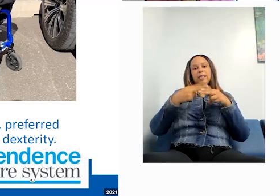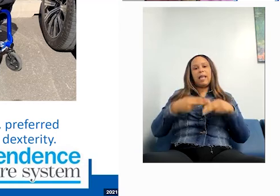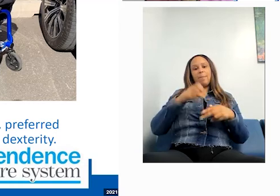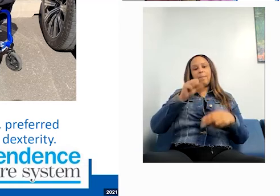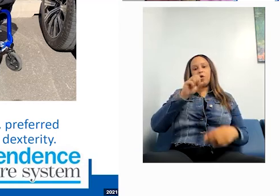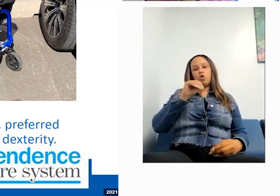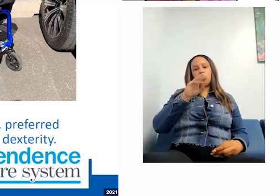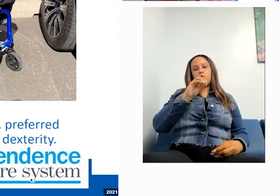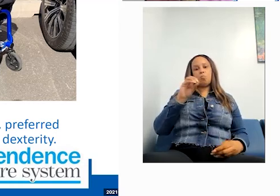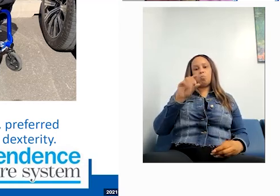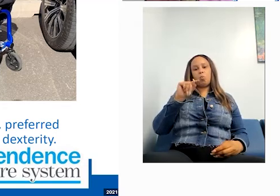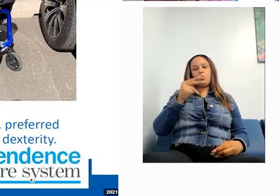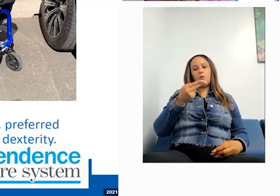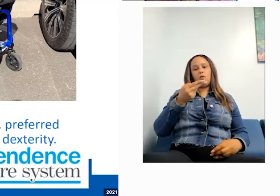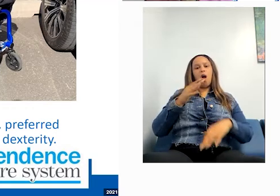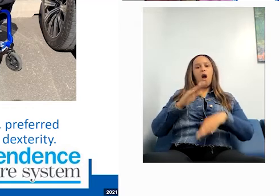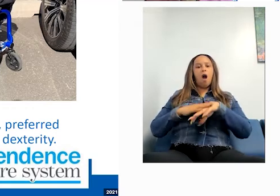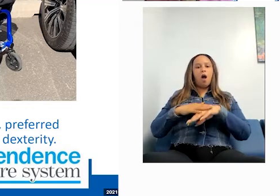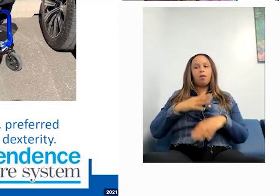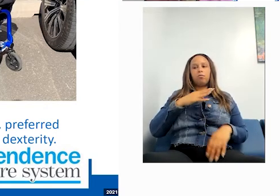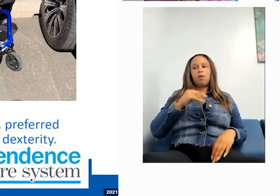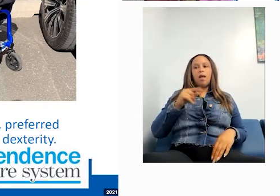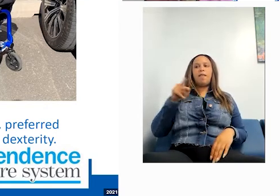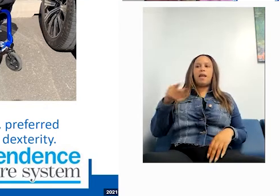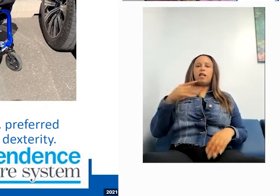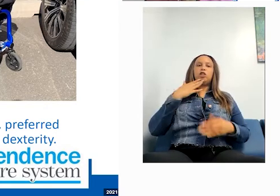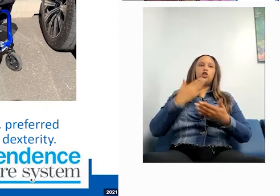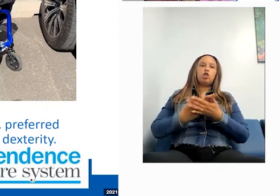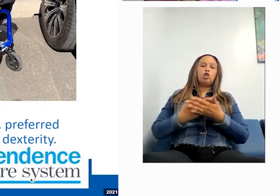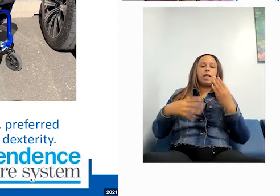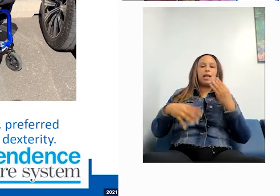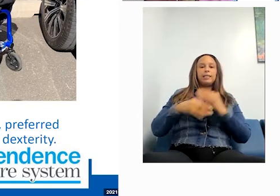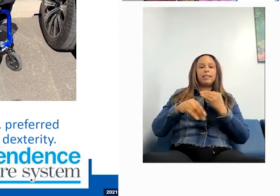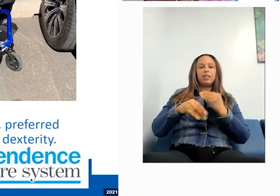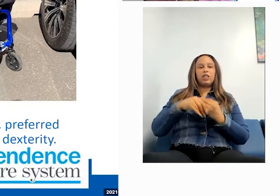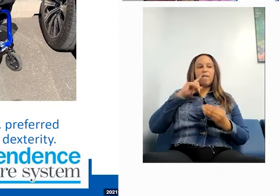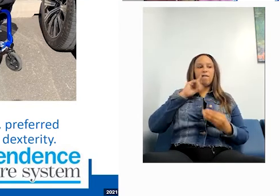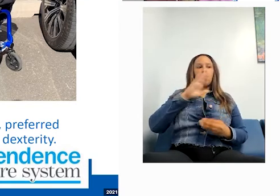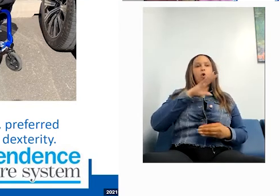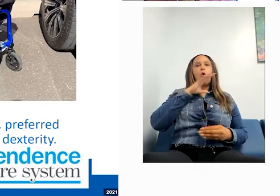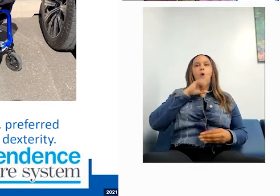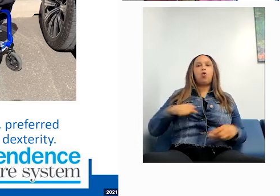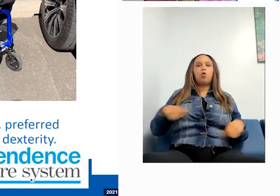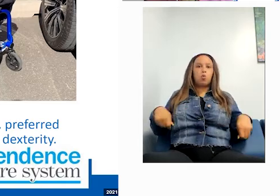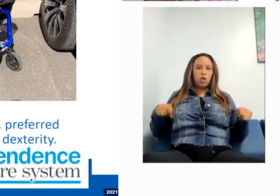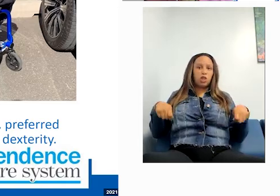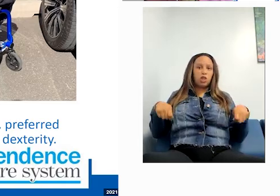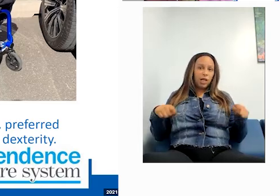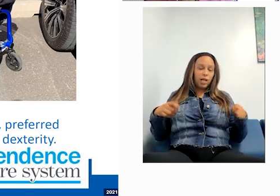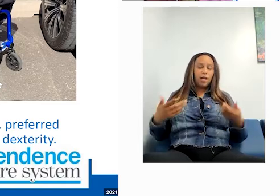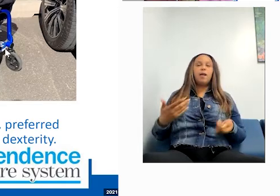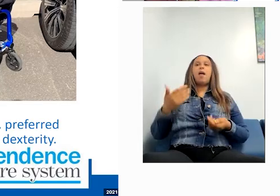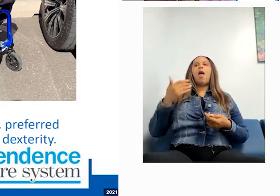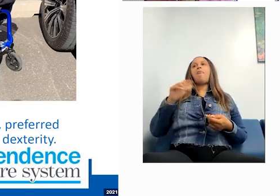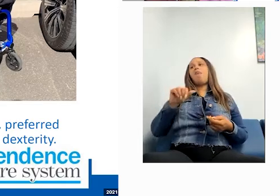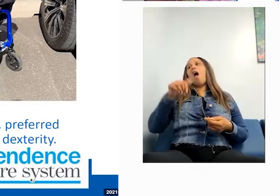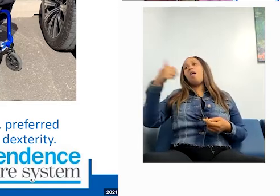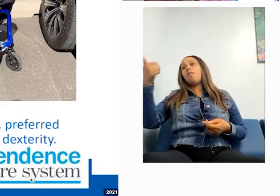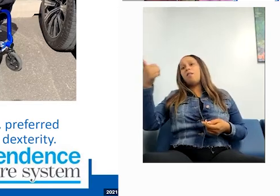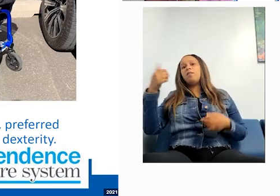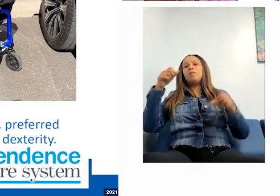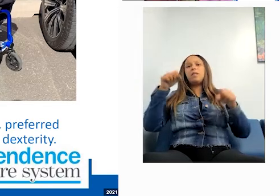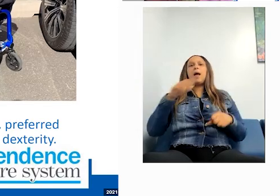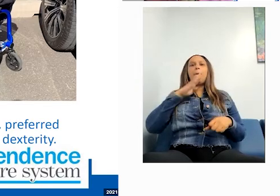are really terrific additions to your existing chair. And the other alternative is also an